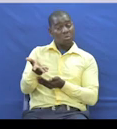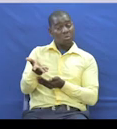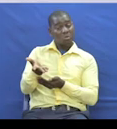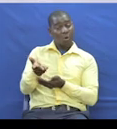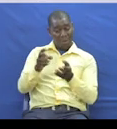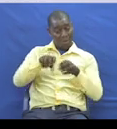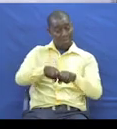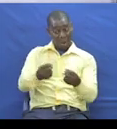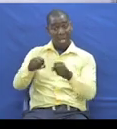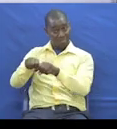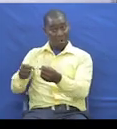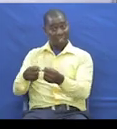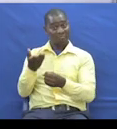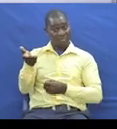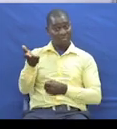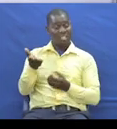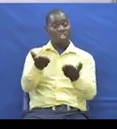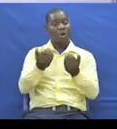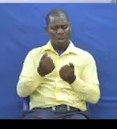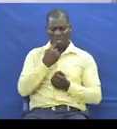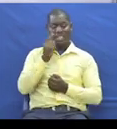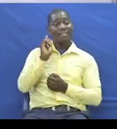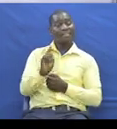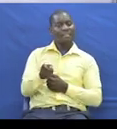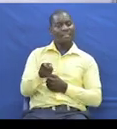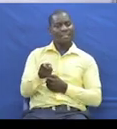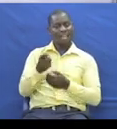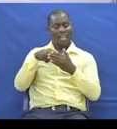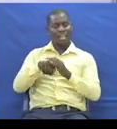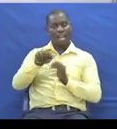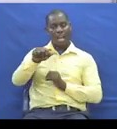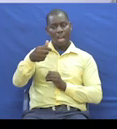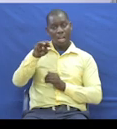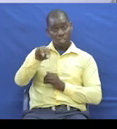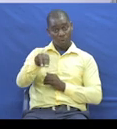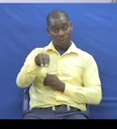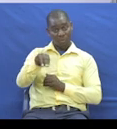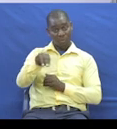as you have broken them. So we say that an atom